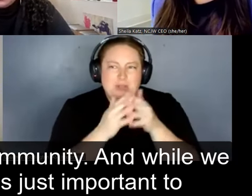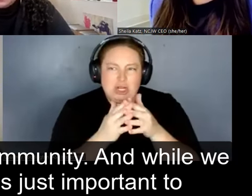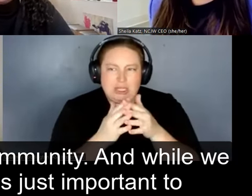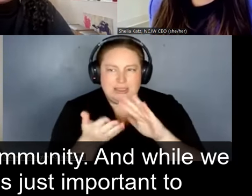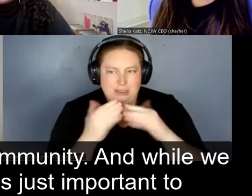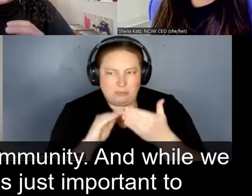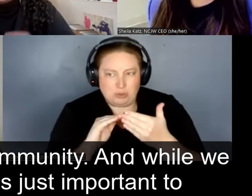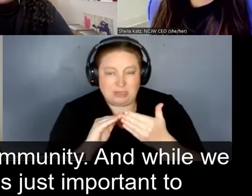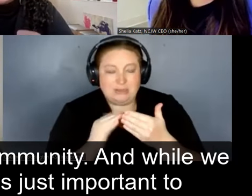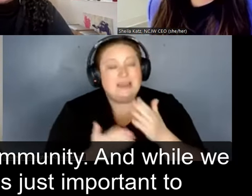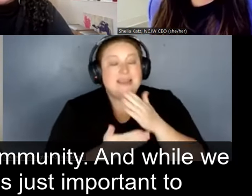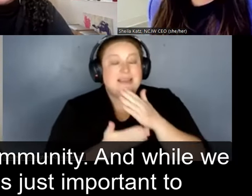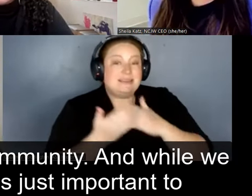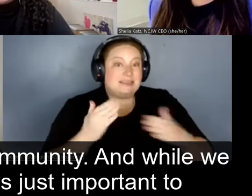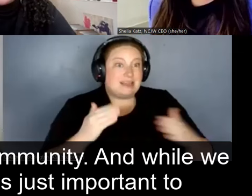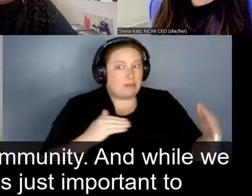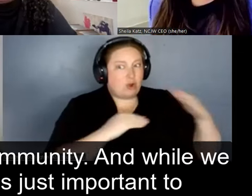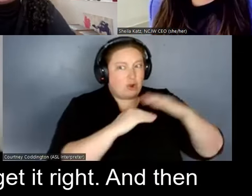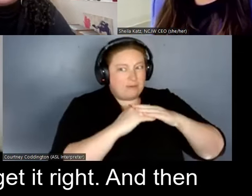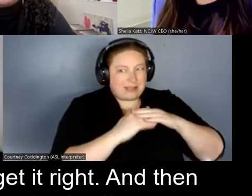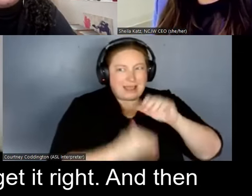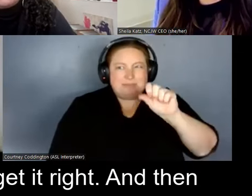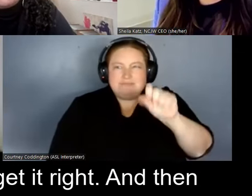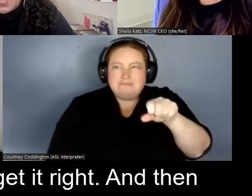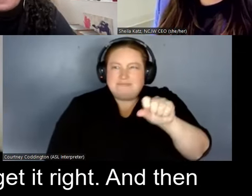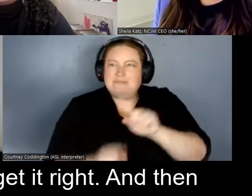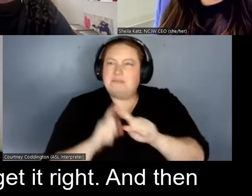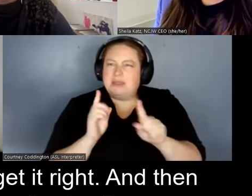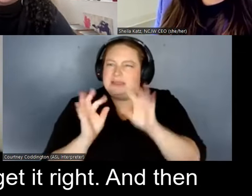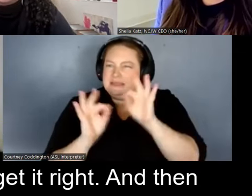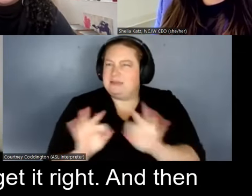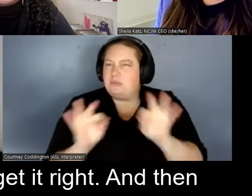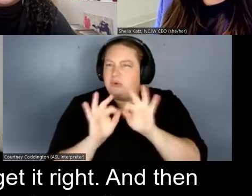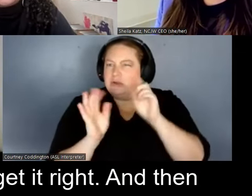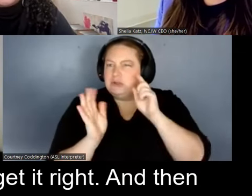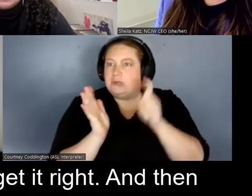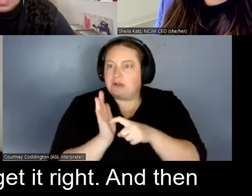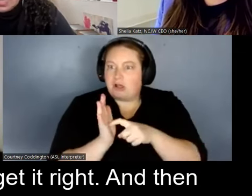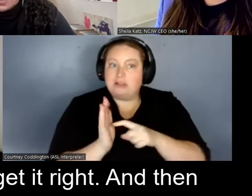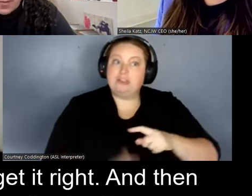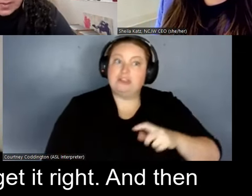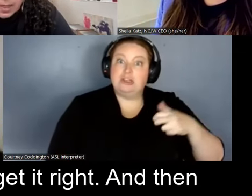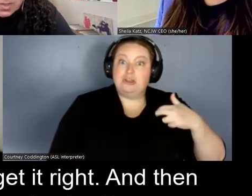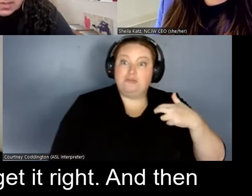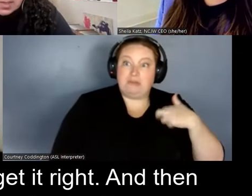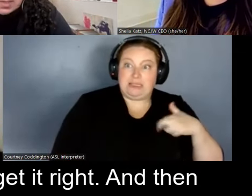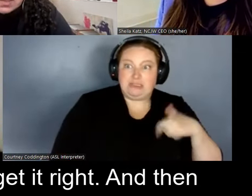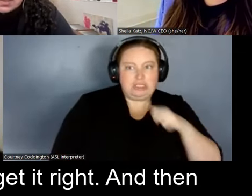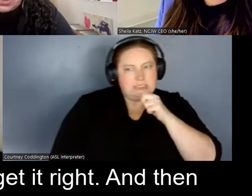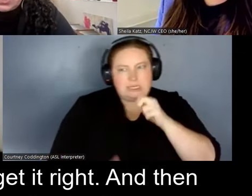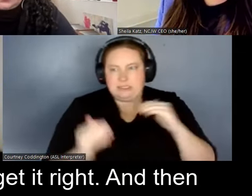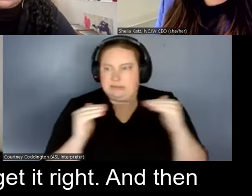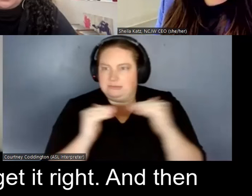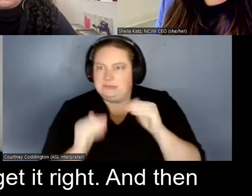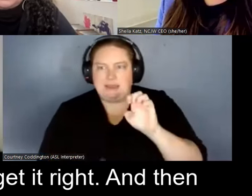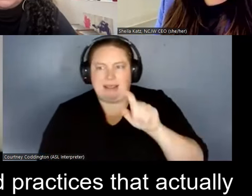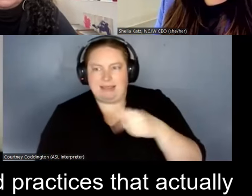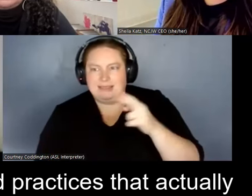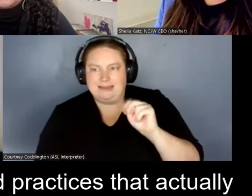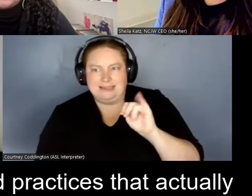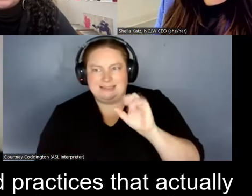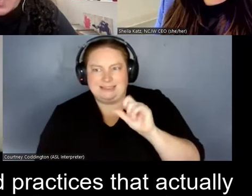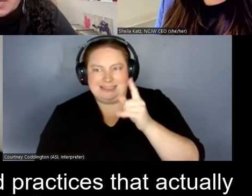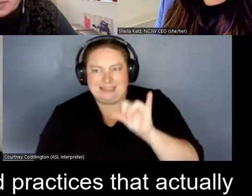some overlap, it's just important to acknowledge that piece of it and to get it right. And then finally, I would say, is the Justice